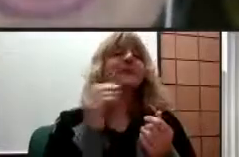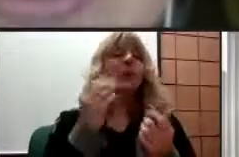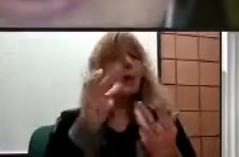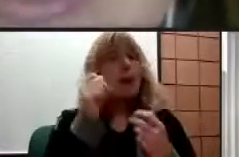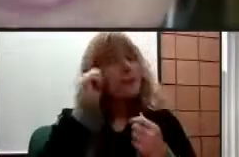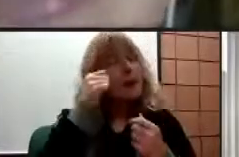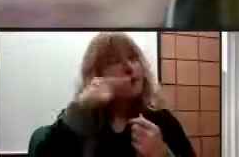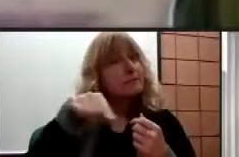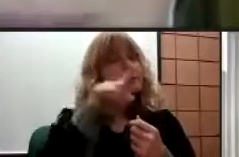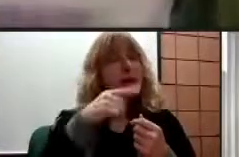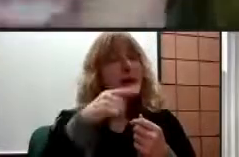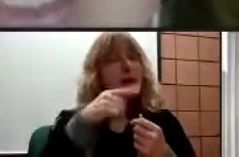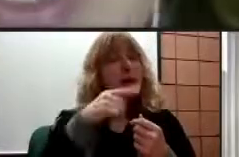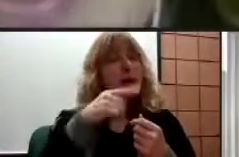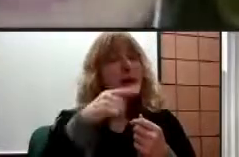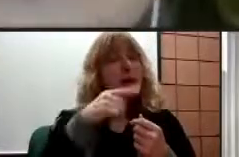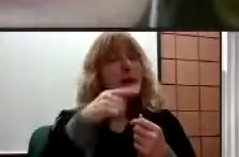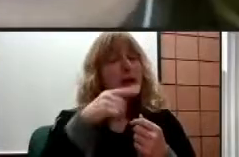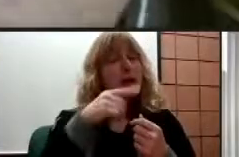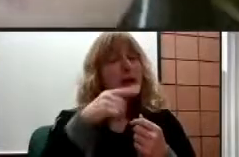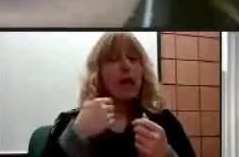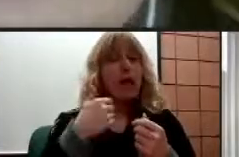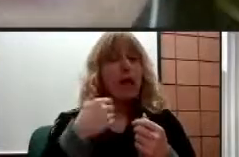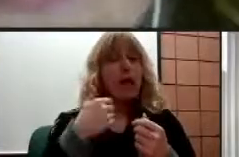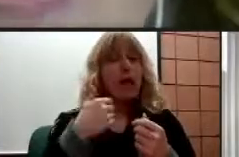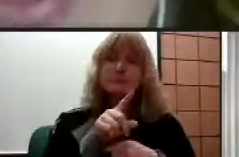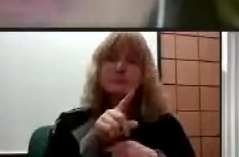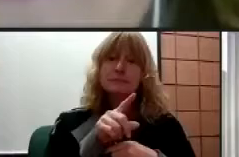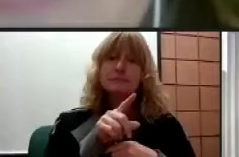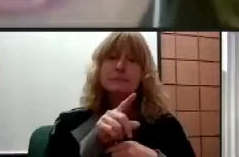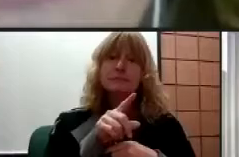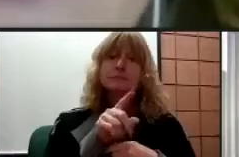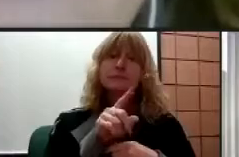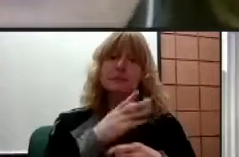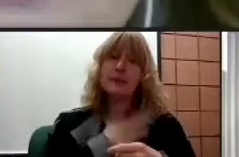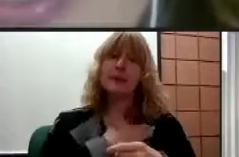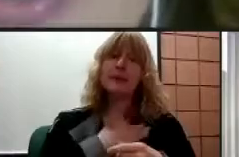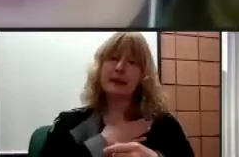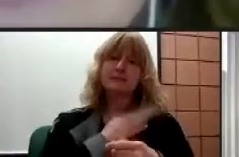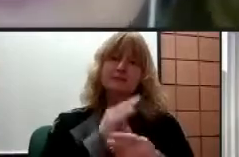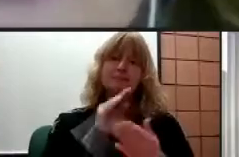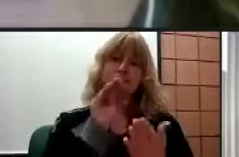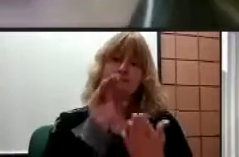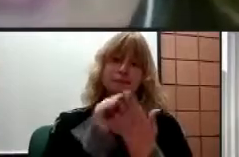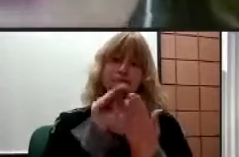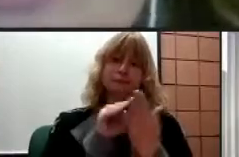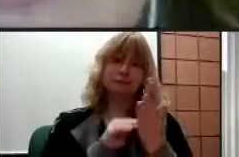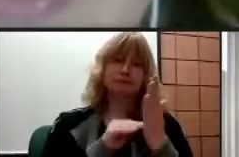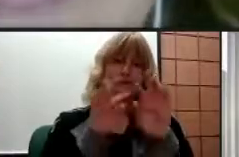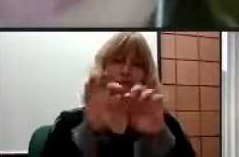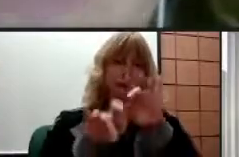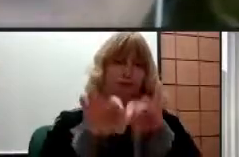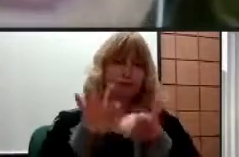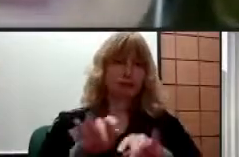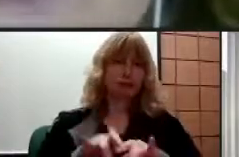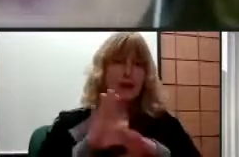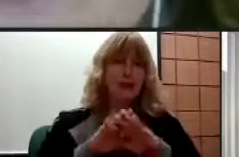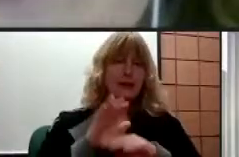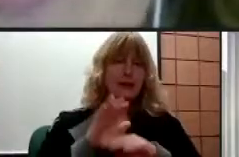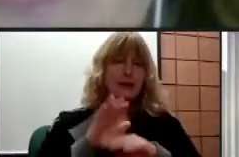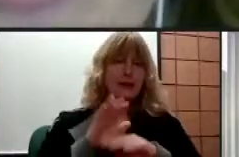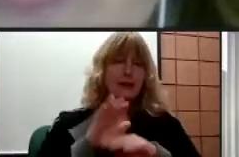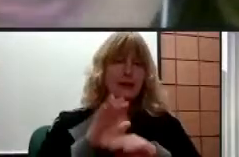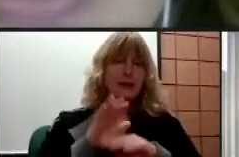you have questions, to please put them in the chat, or you can text them